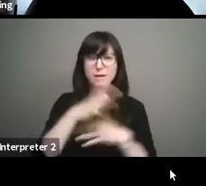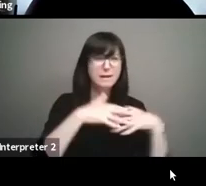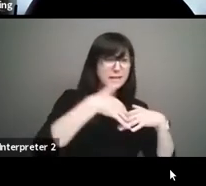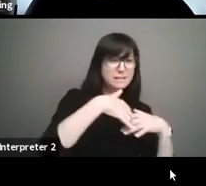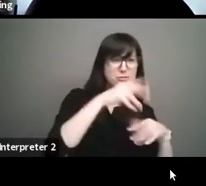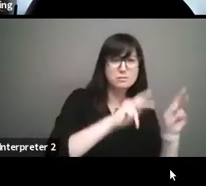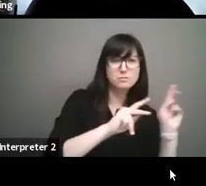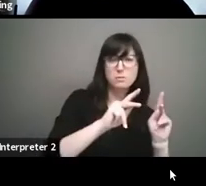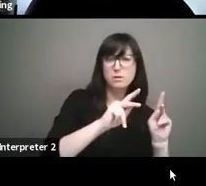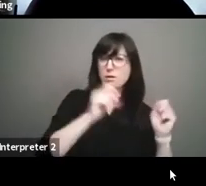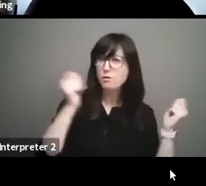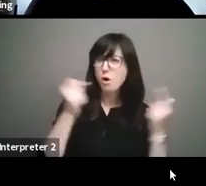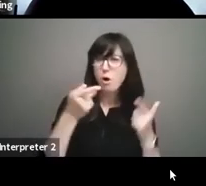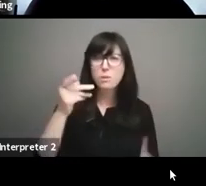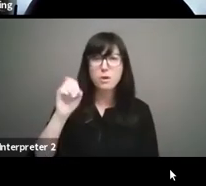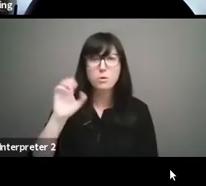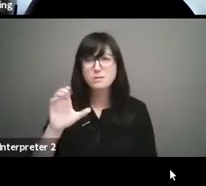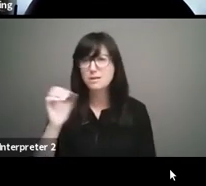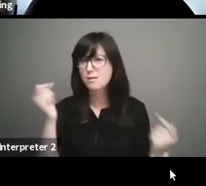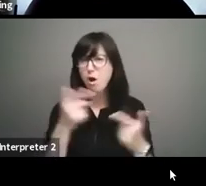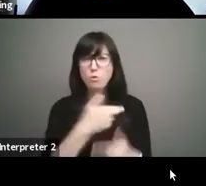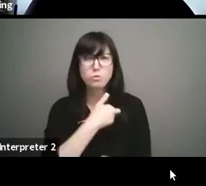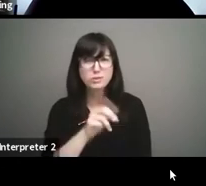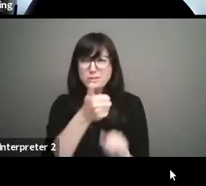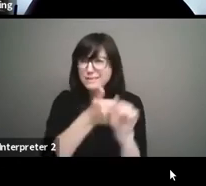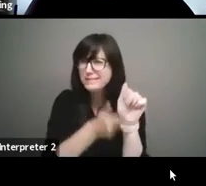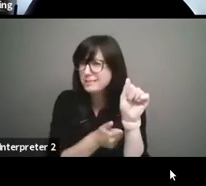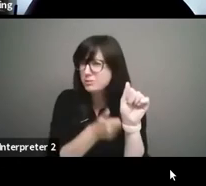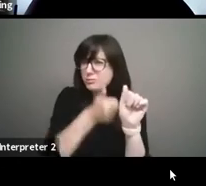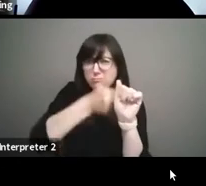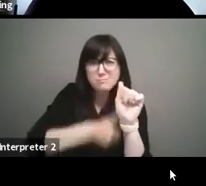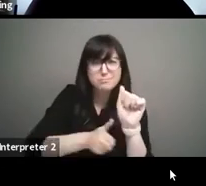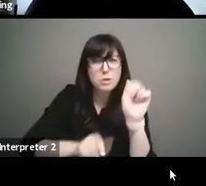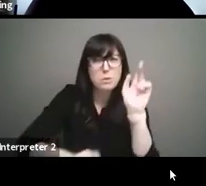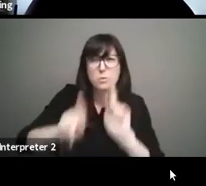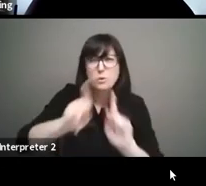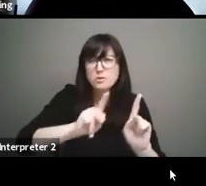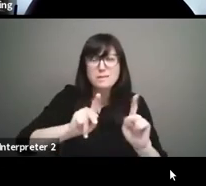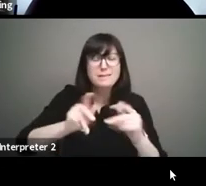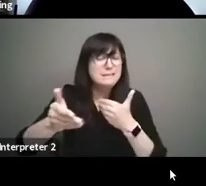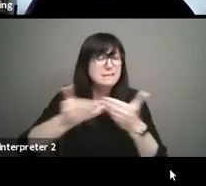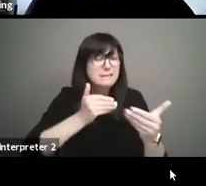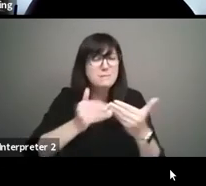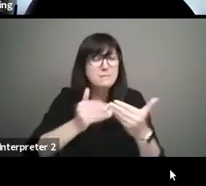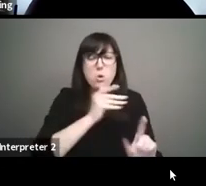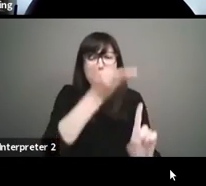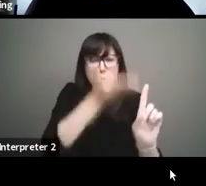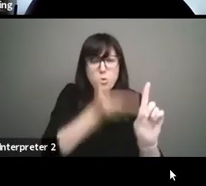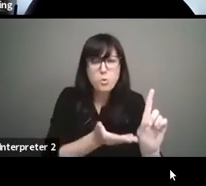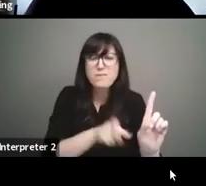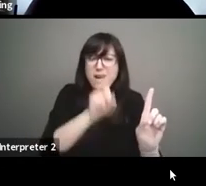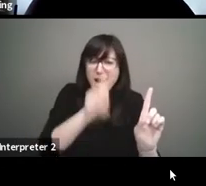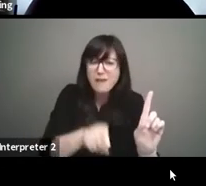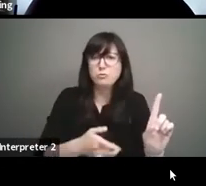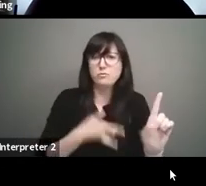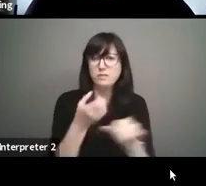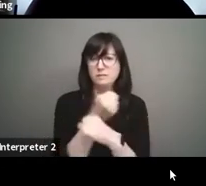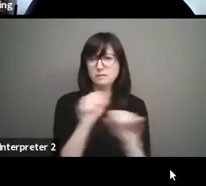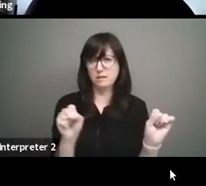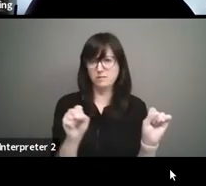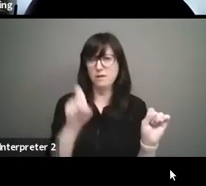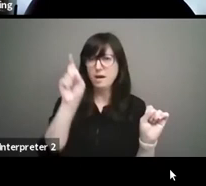individuals, all POC, all religions, every single person needs to feel safe in order to have a society